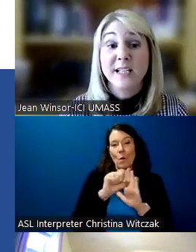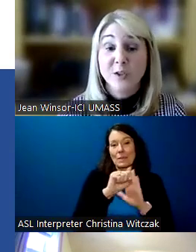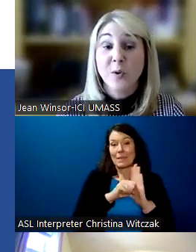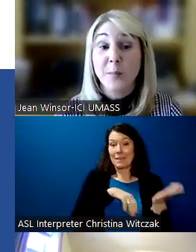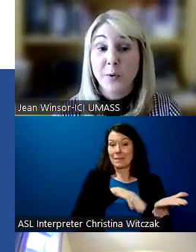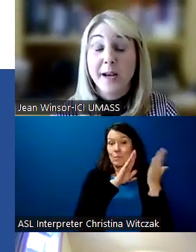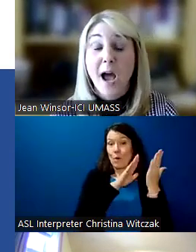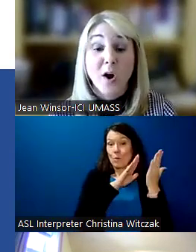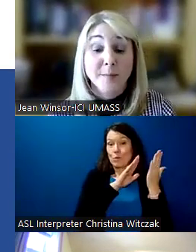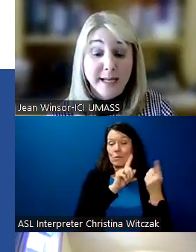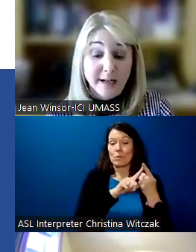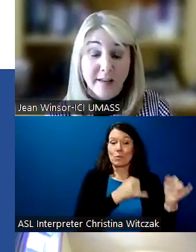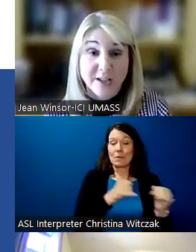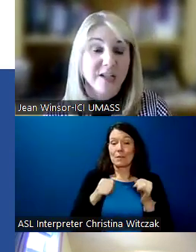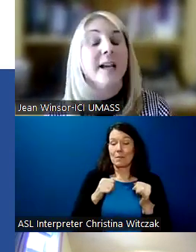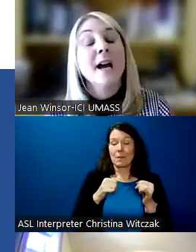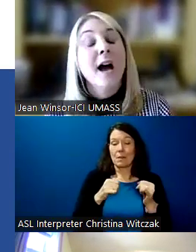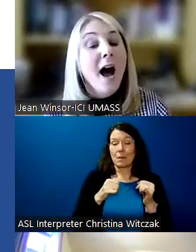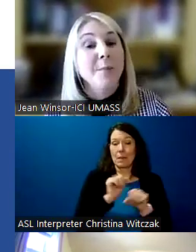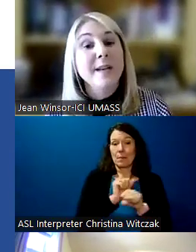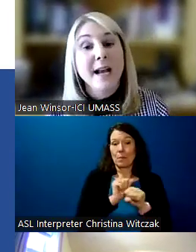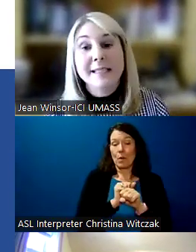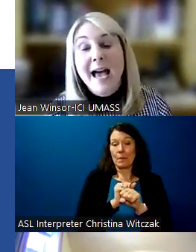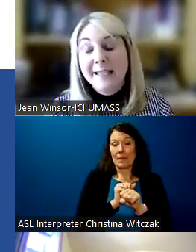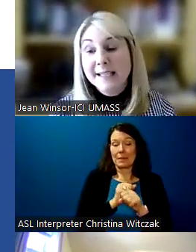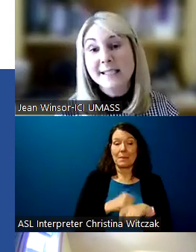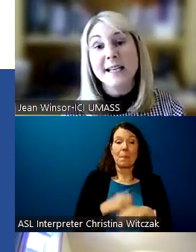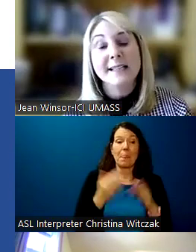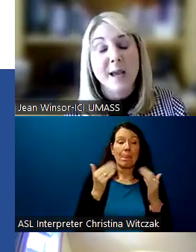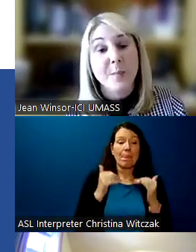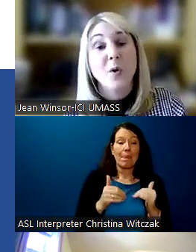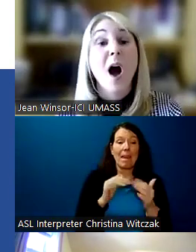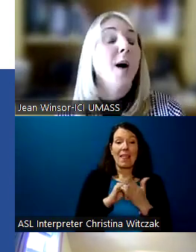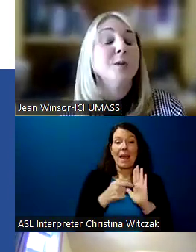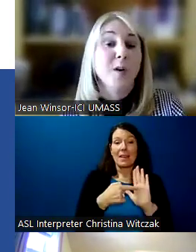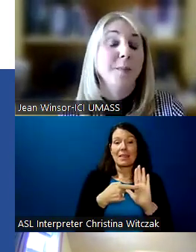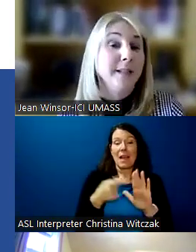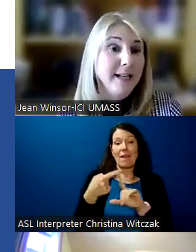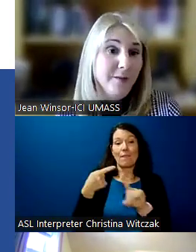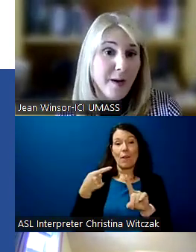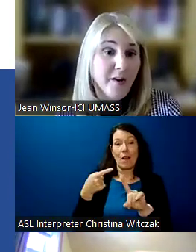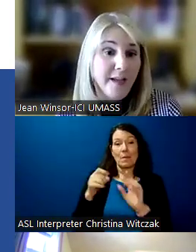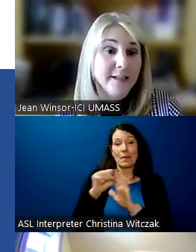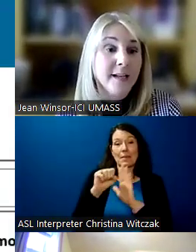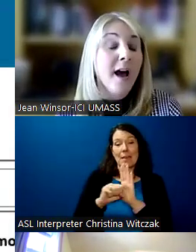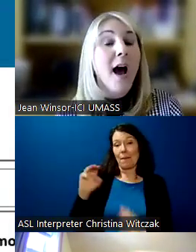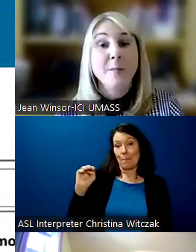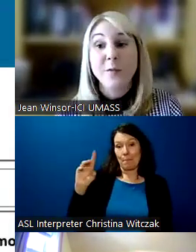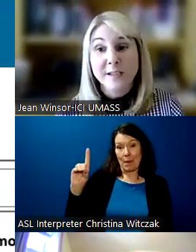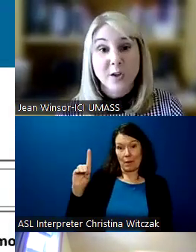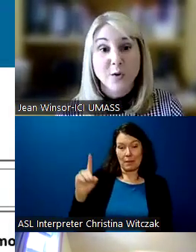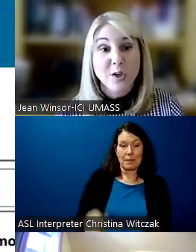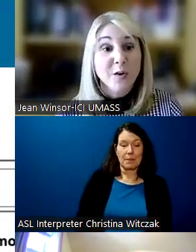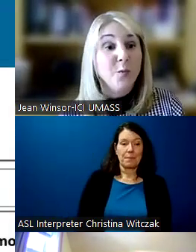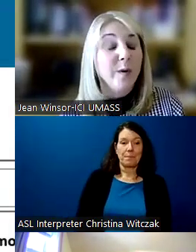to individual employment outcome data collection. Next slide. And this example comes from the state of Maryland.